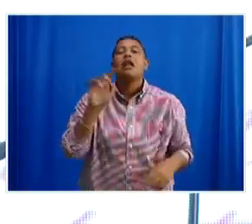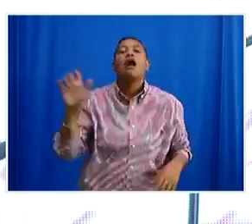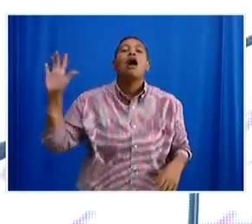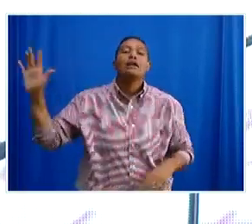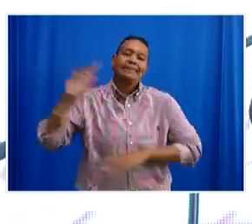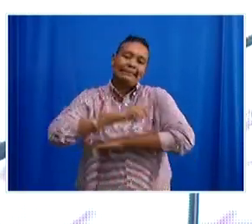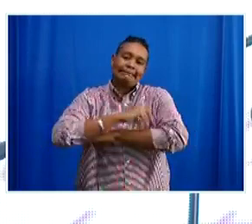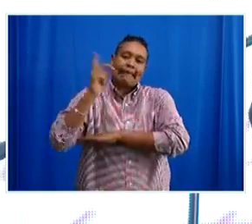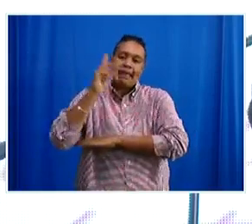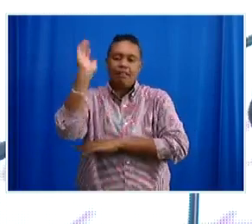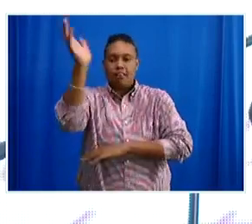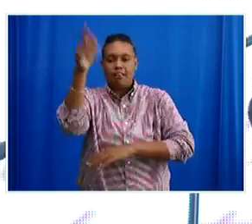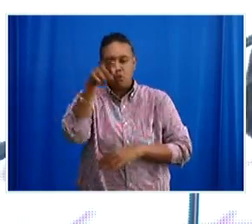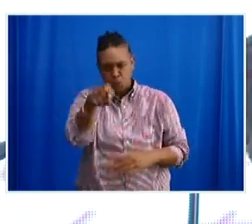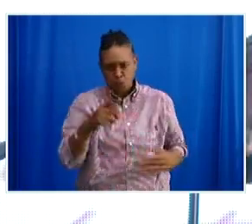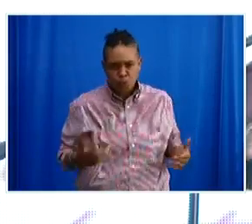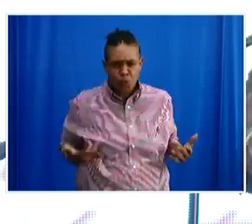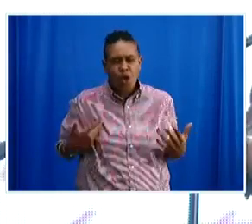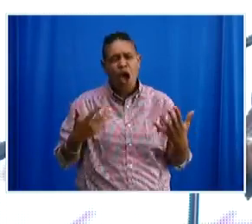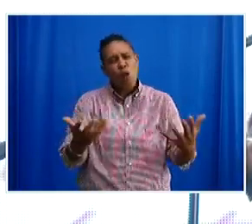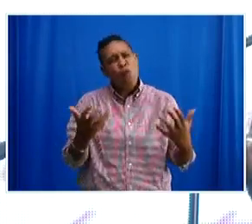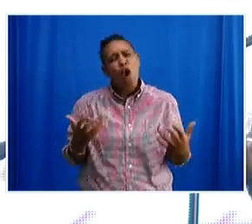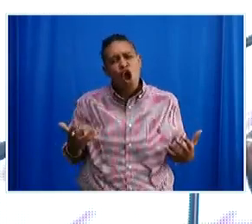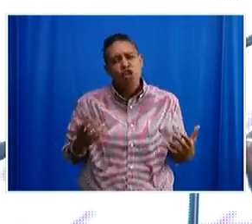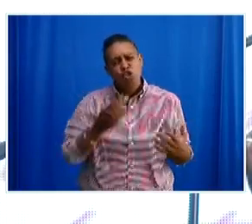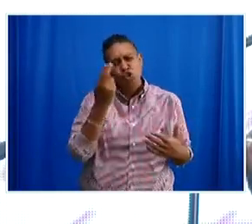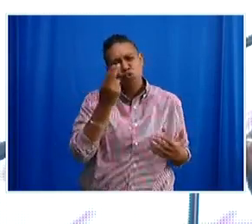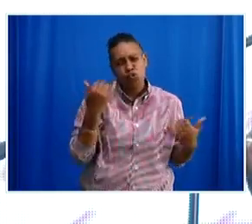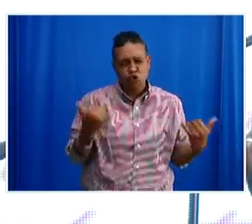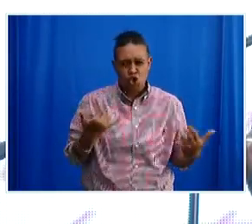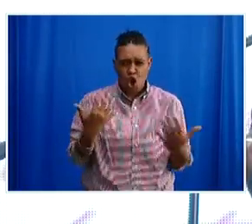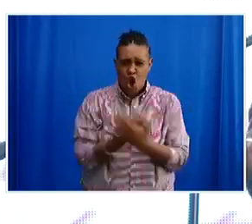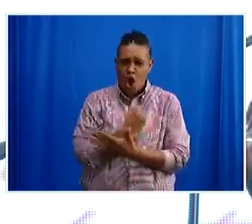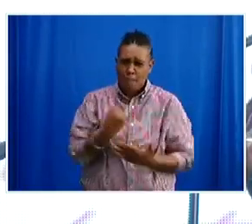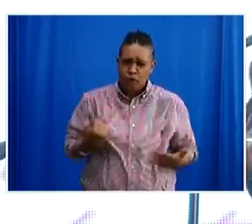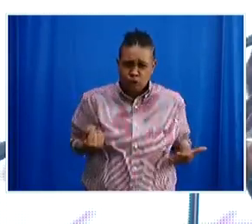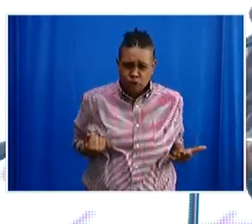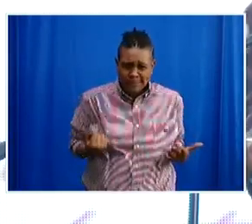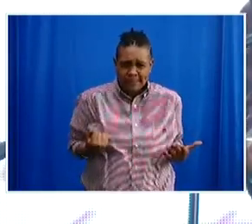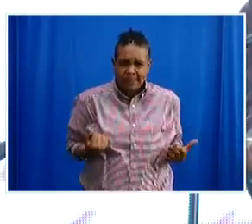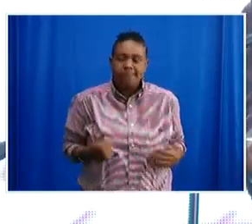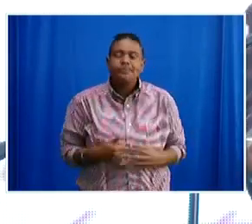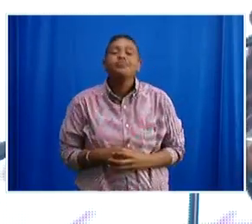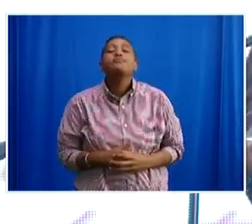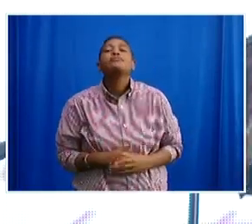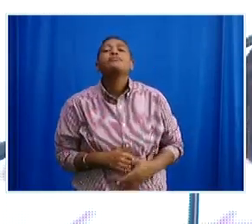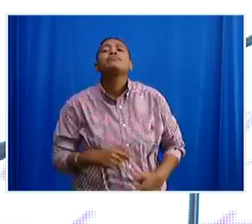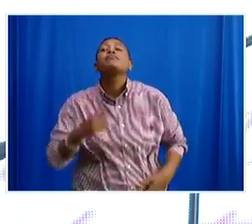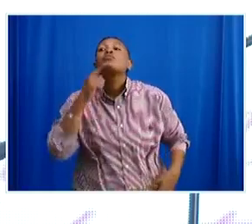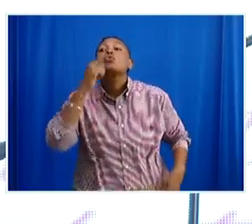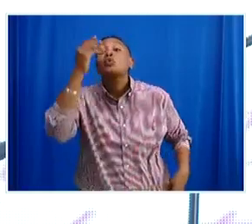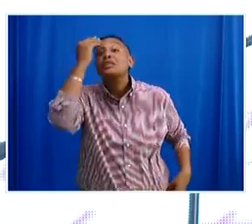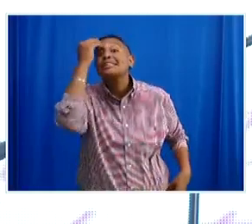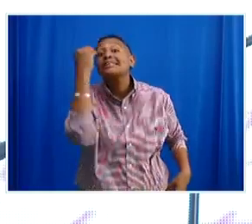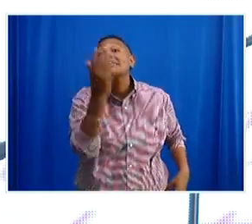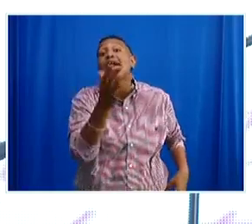speak to you. But I want to use this opportunity to say to